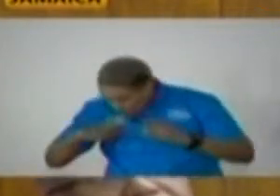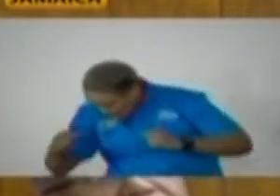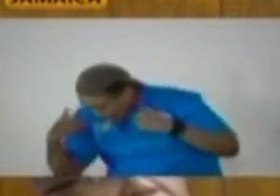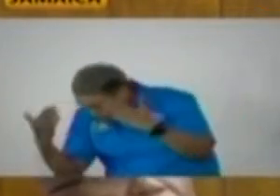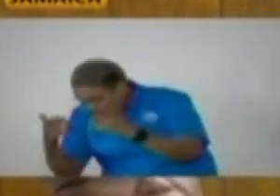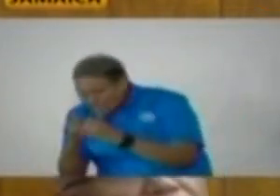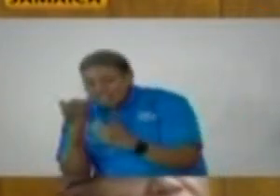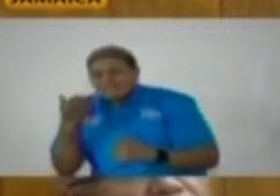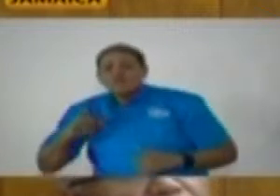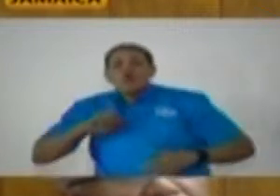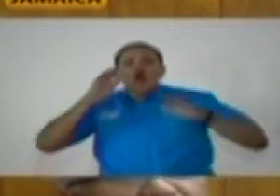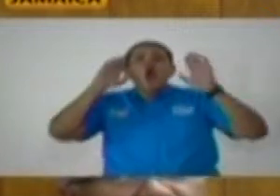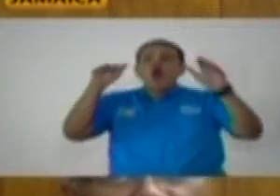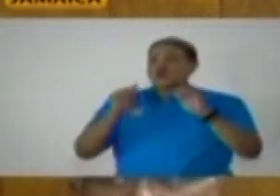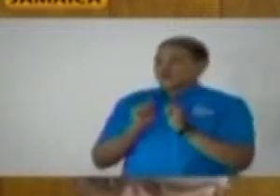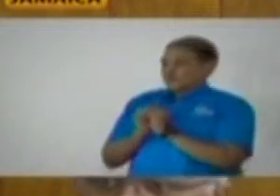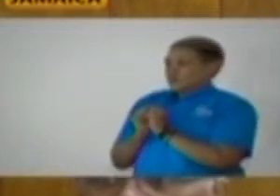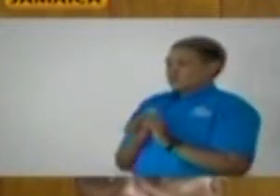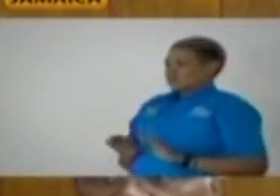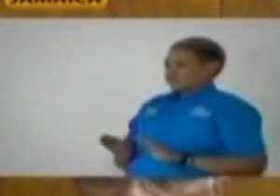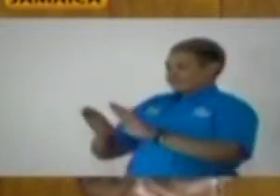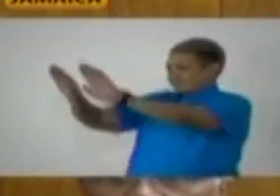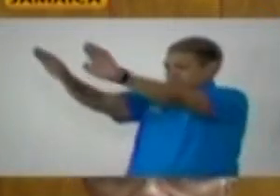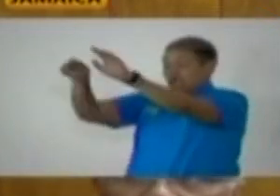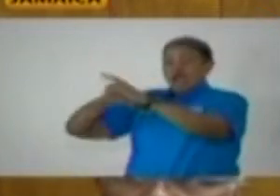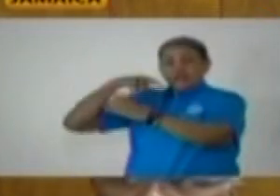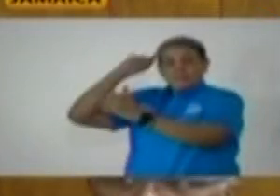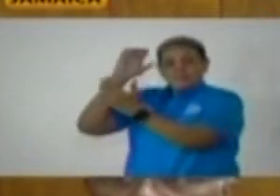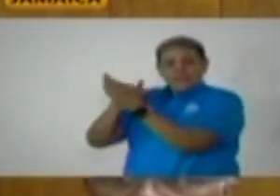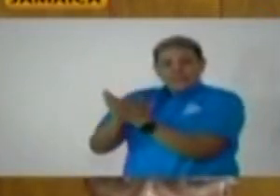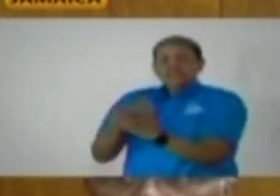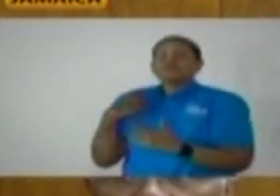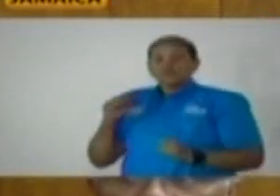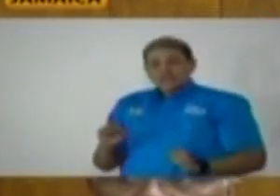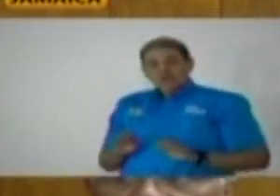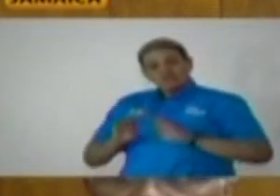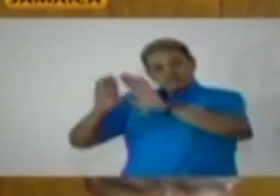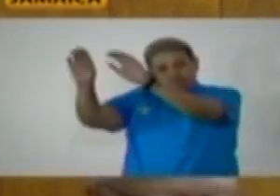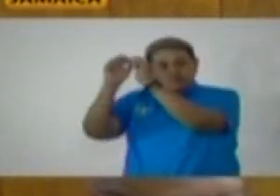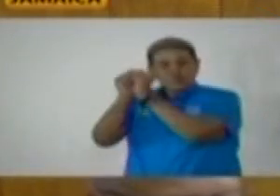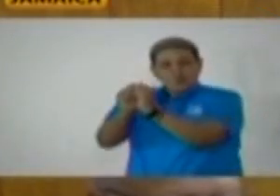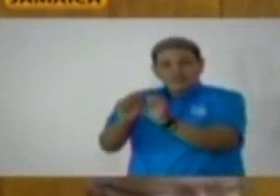is if we all go there together. And I believe we can get there together.